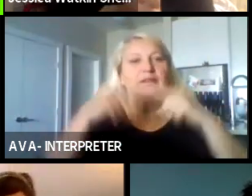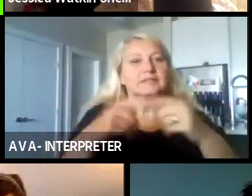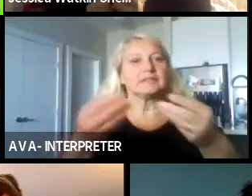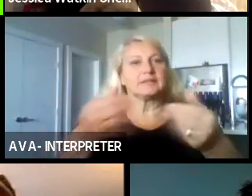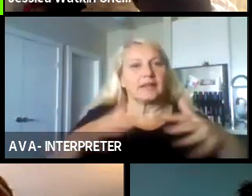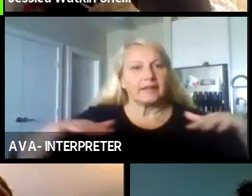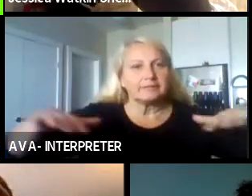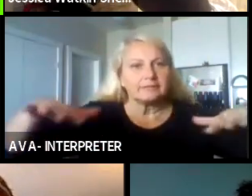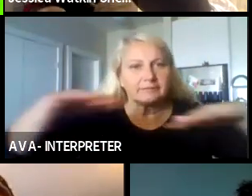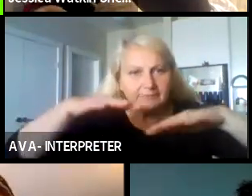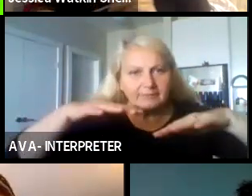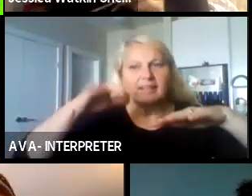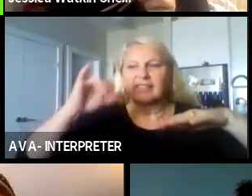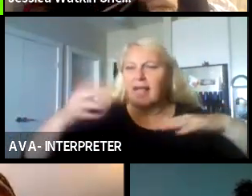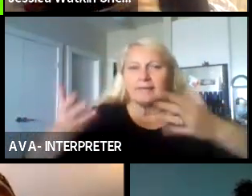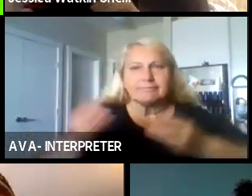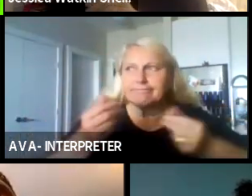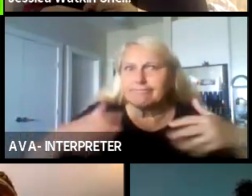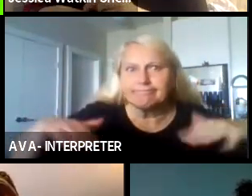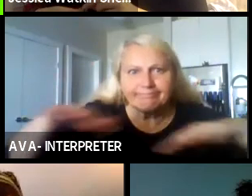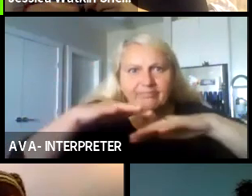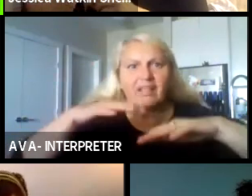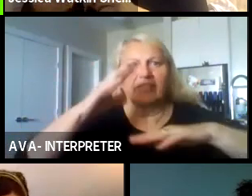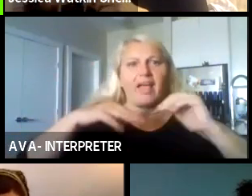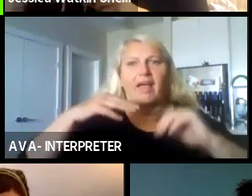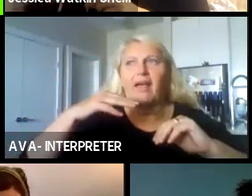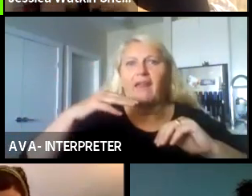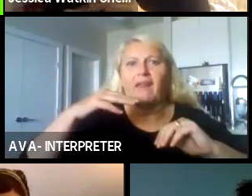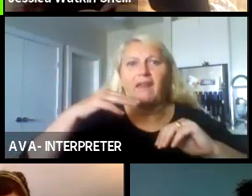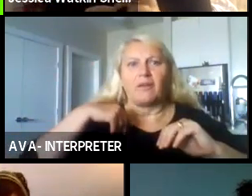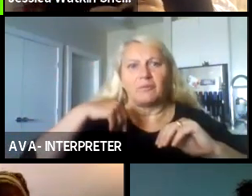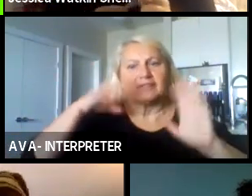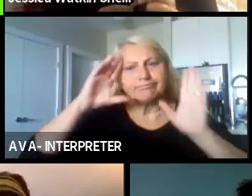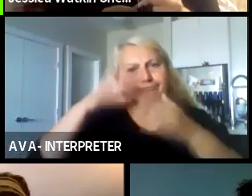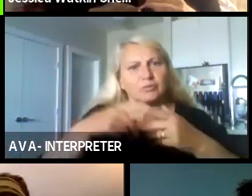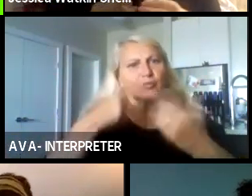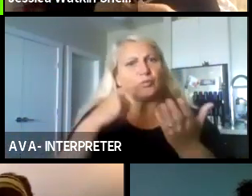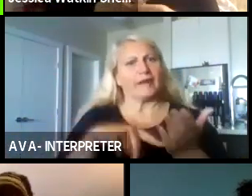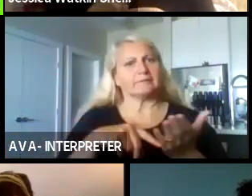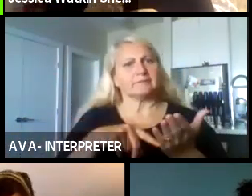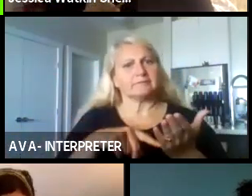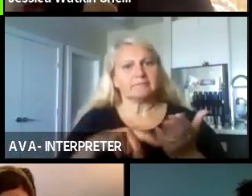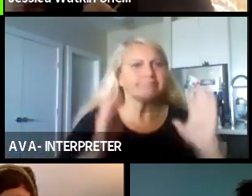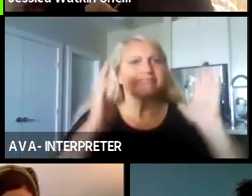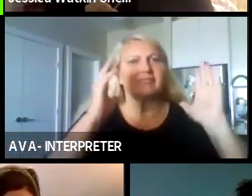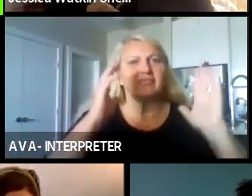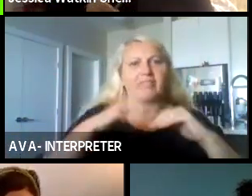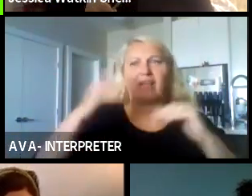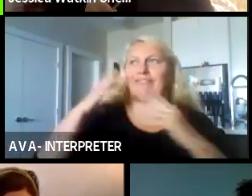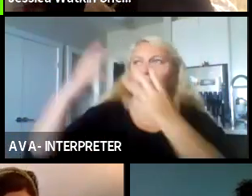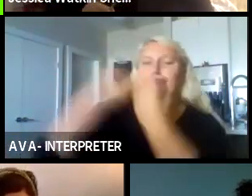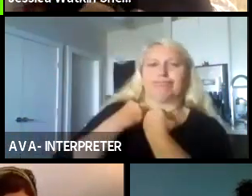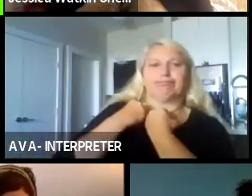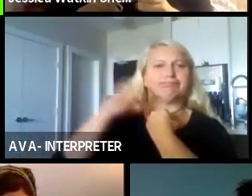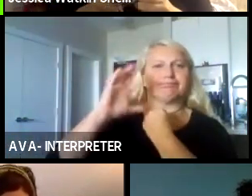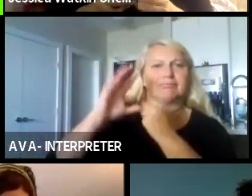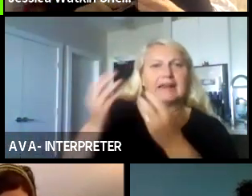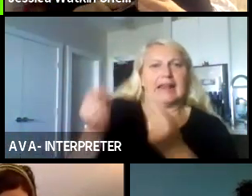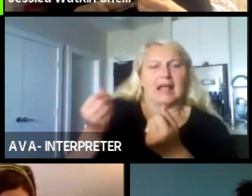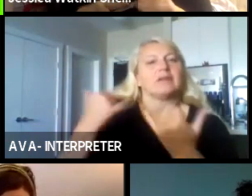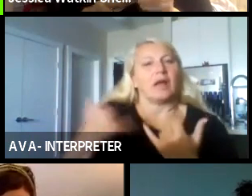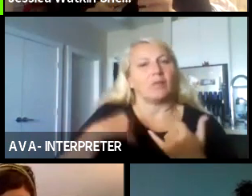and having a moment of having a decolonized moment. We begin by reviewing how we're going to be working together,